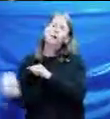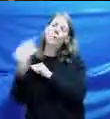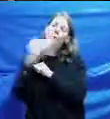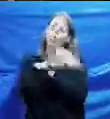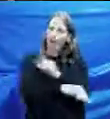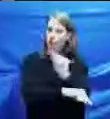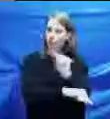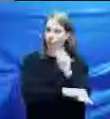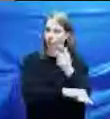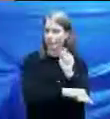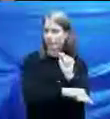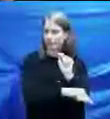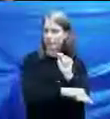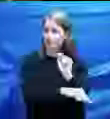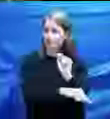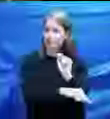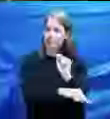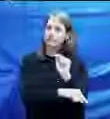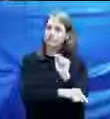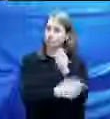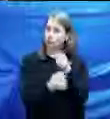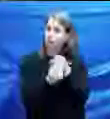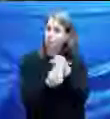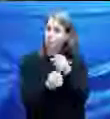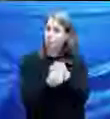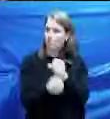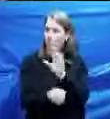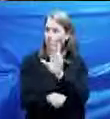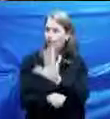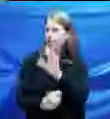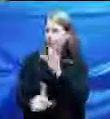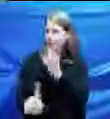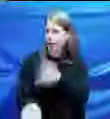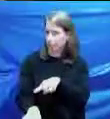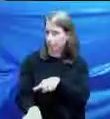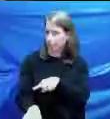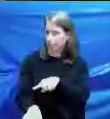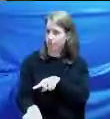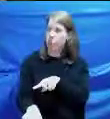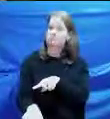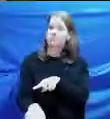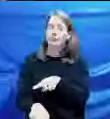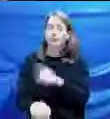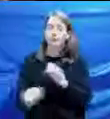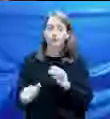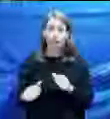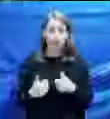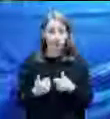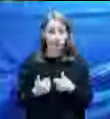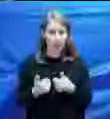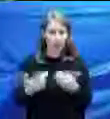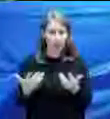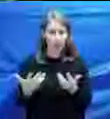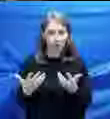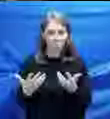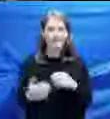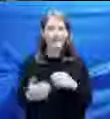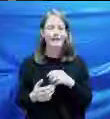their evidence to support their argument. And I think that the challenge is how to make sure that they do that in